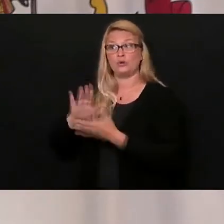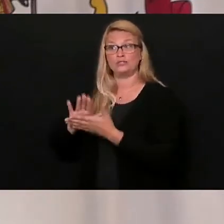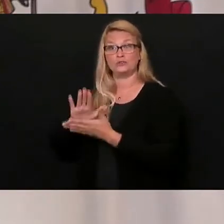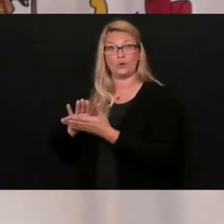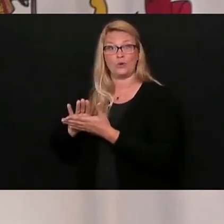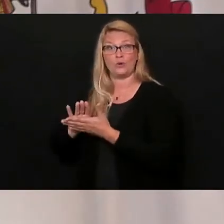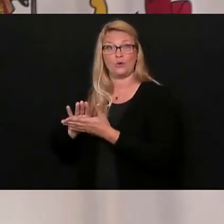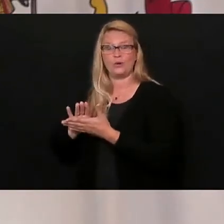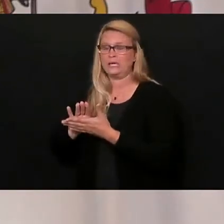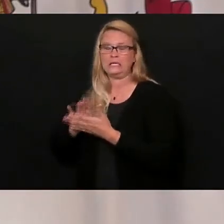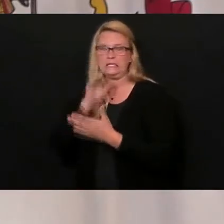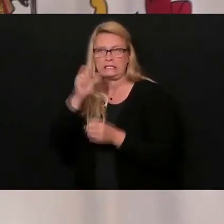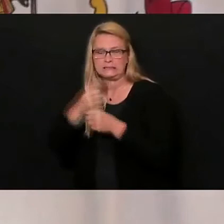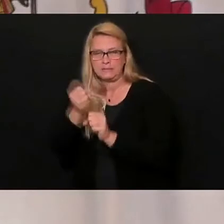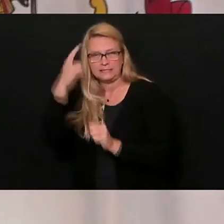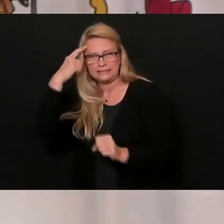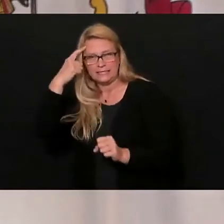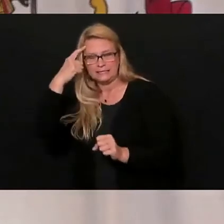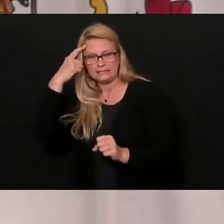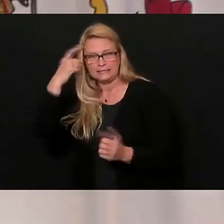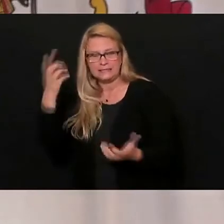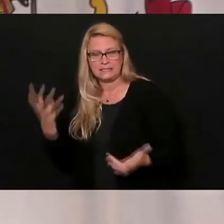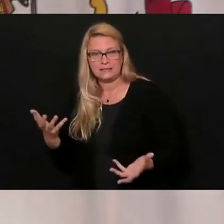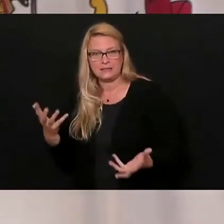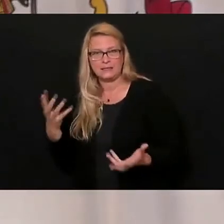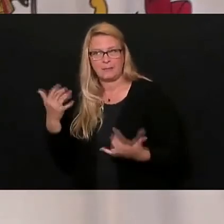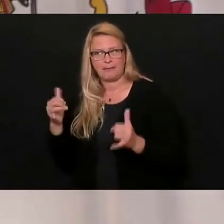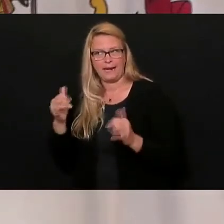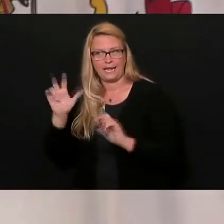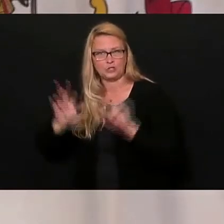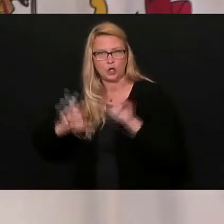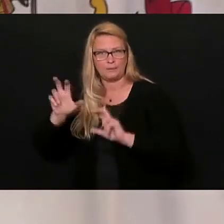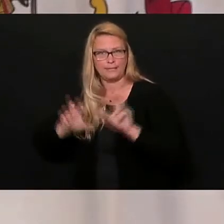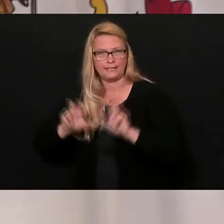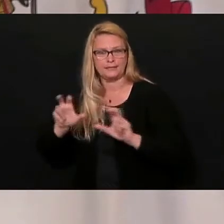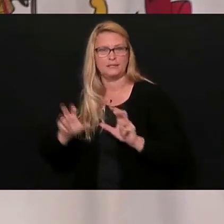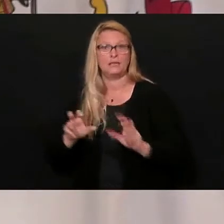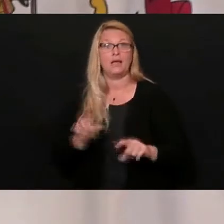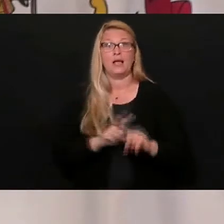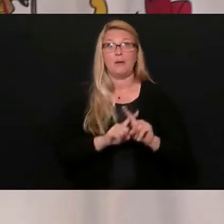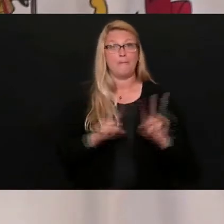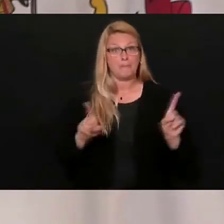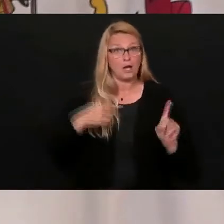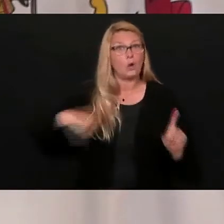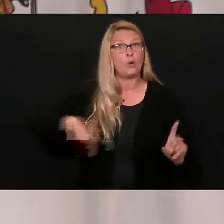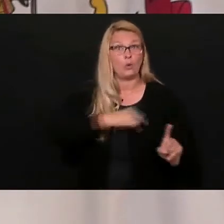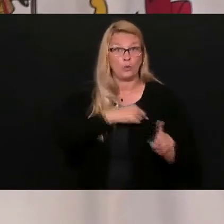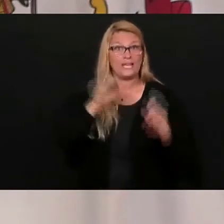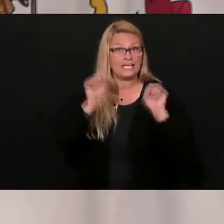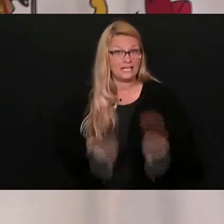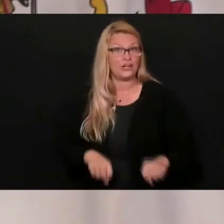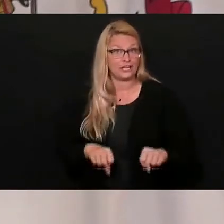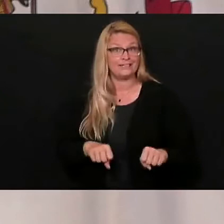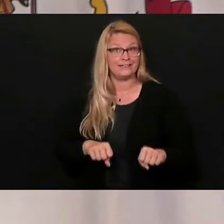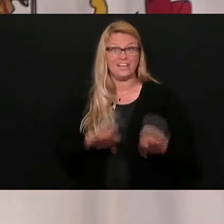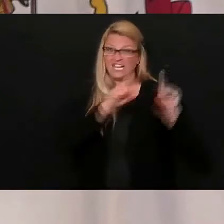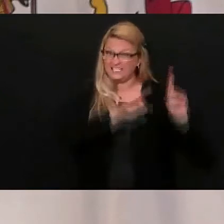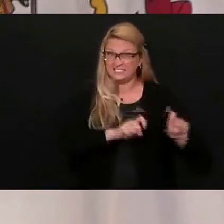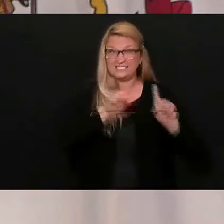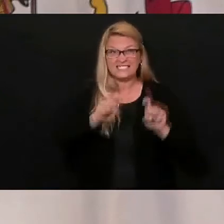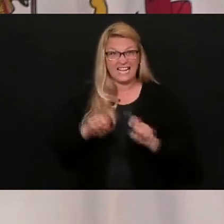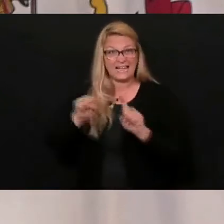that doesn't make any sense. But what doesn't make any sense even more than that is we could go test all these kids, which I